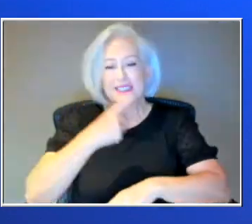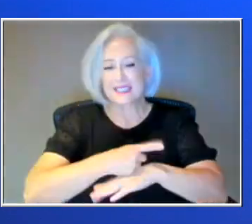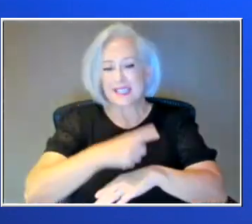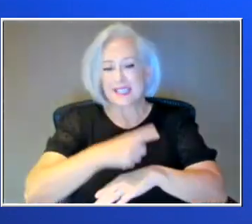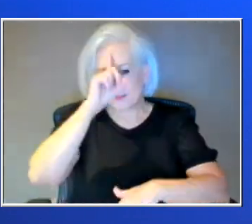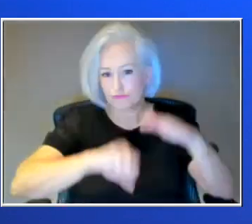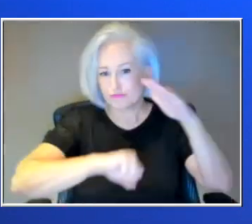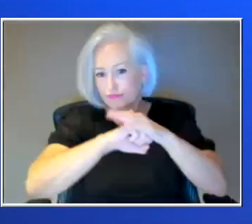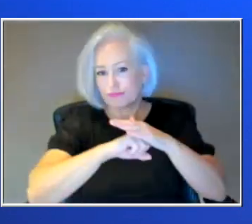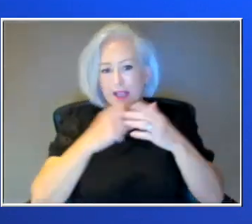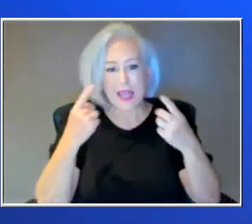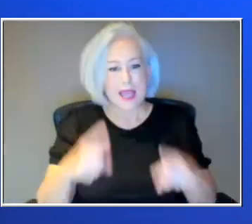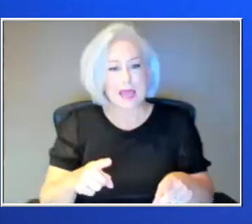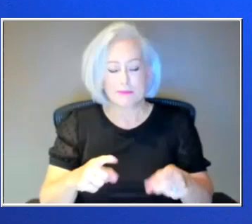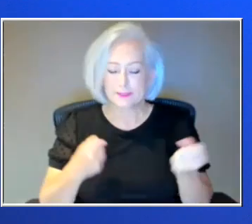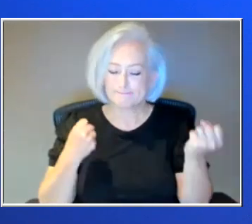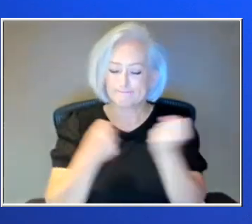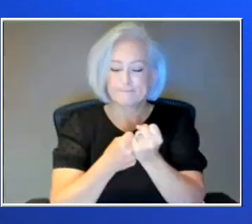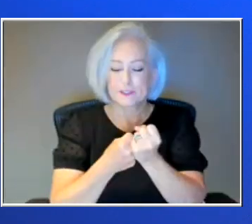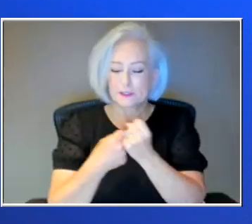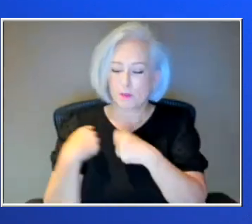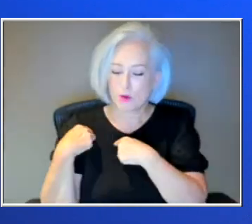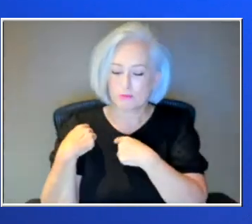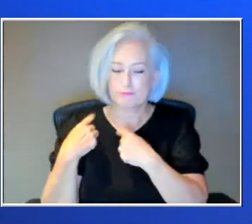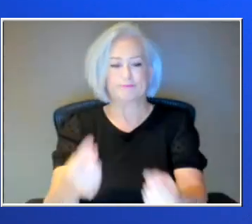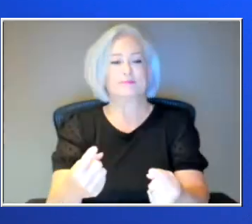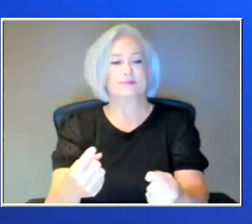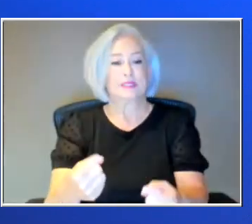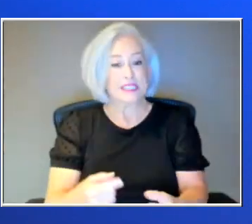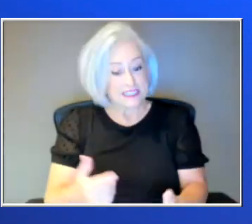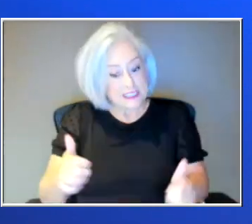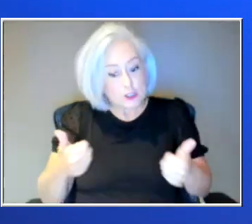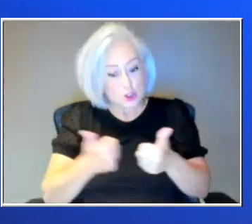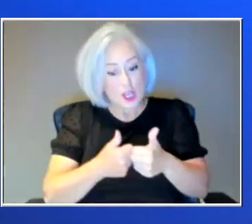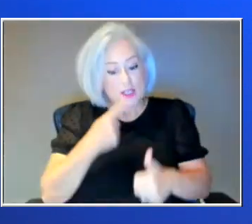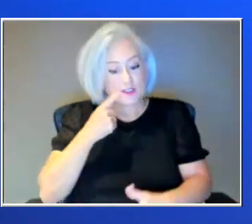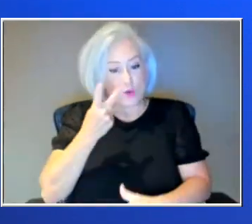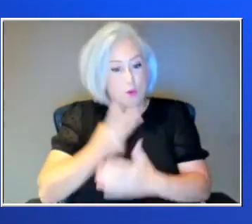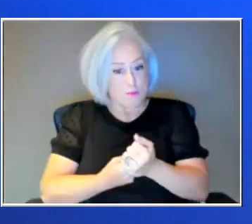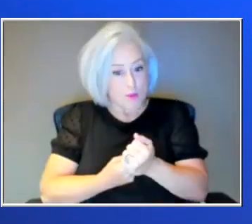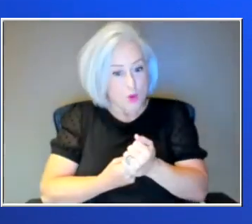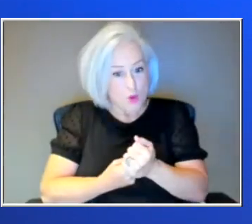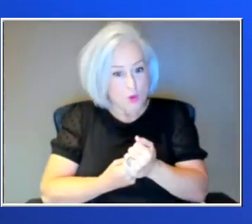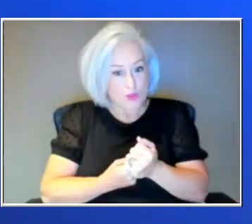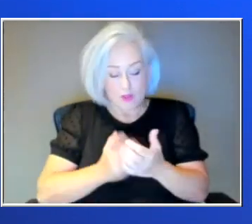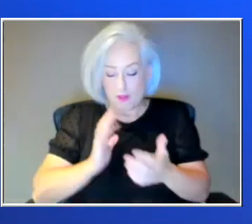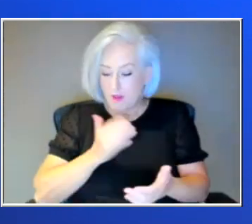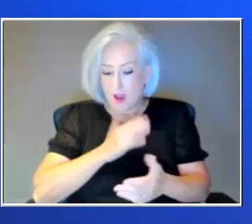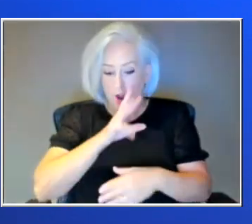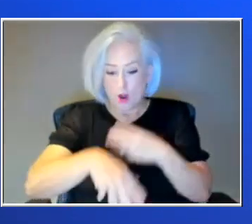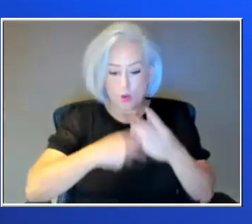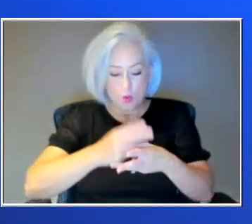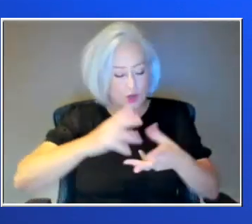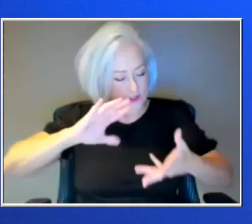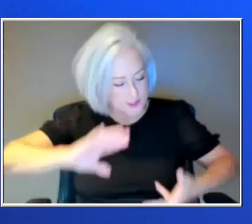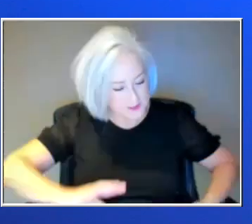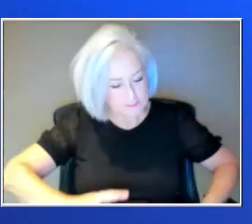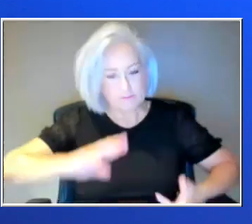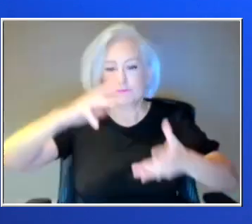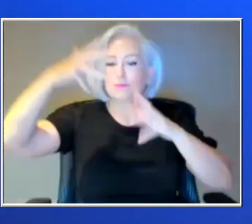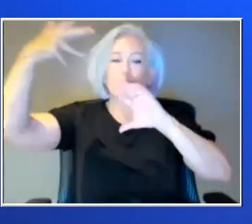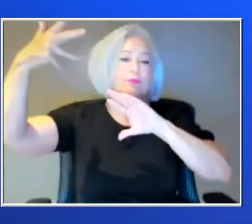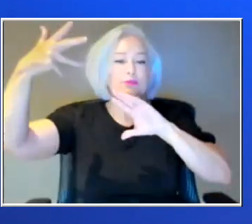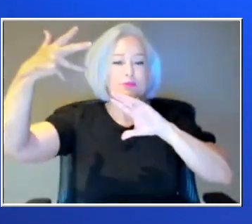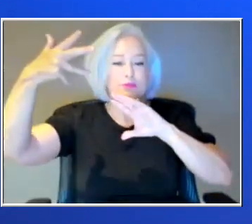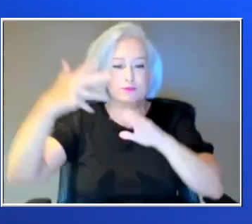It's been very challenging for him and I both. Our world just got completely flipped upside down,